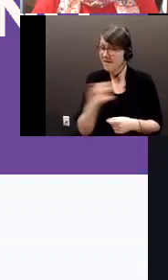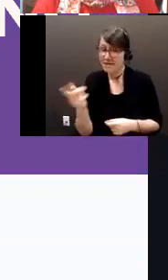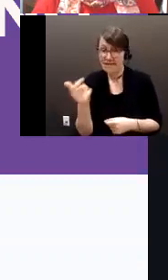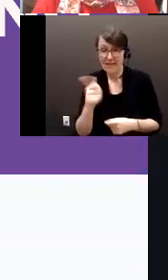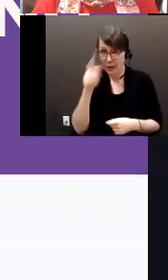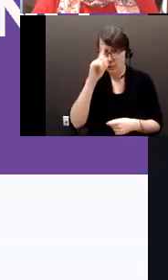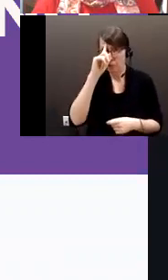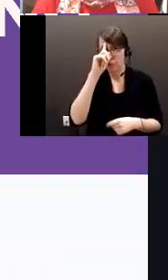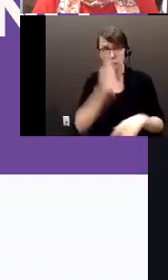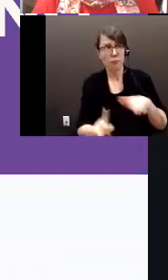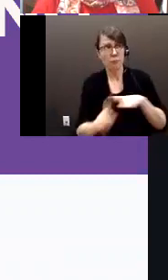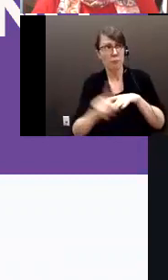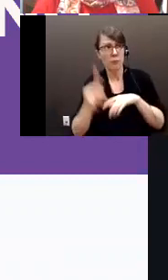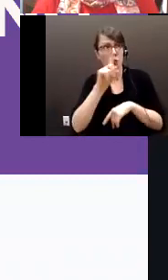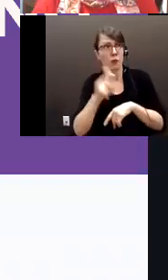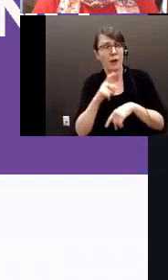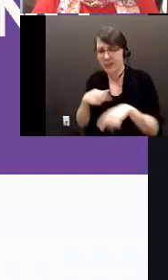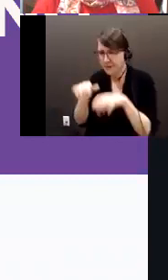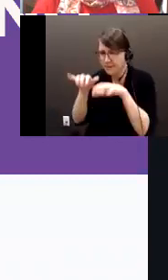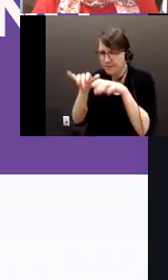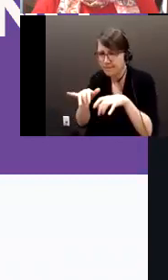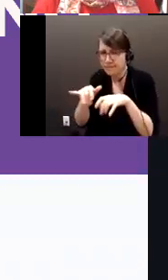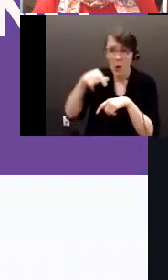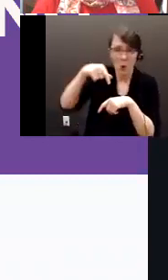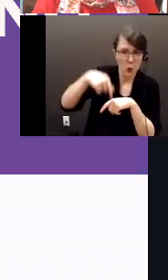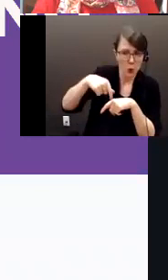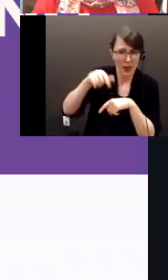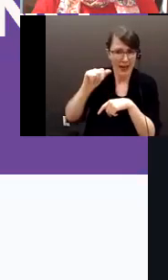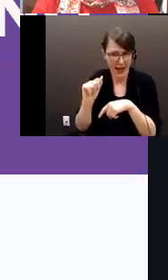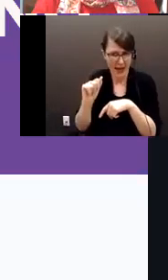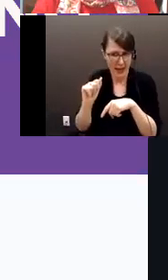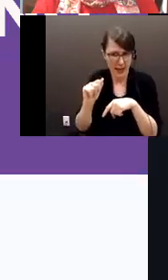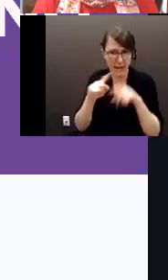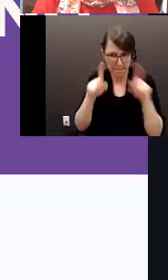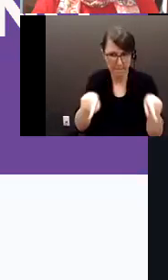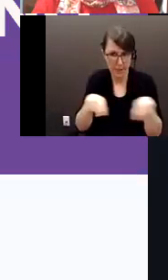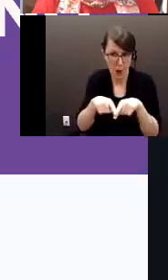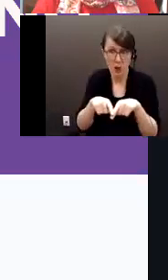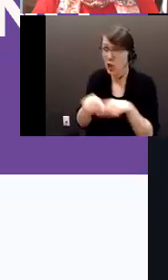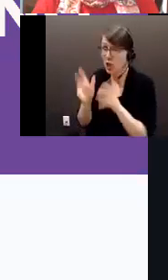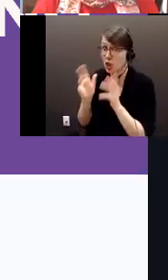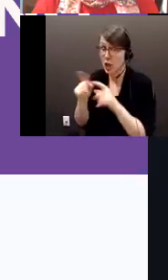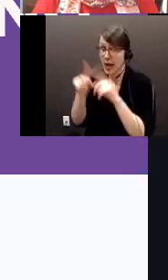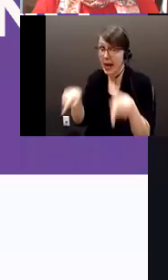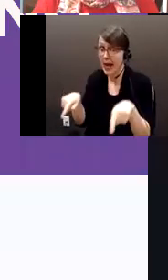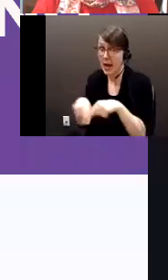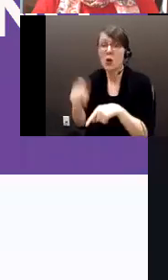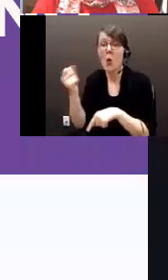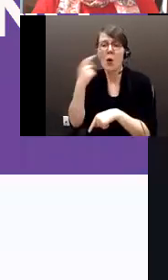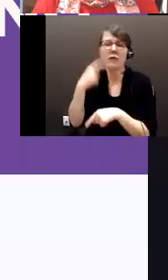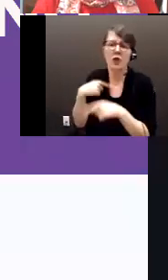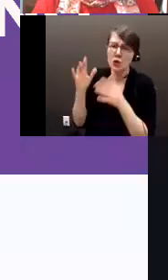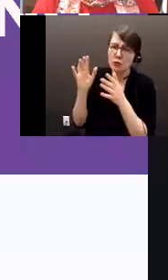box and just reserve the chat box for comments and any technical issues you may have during the